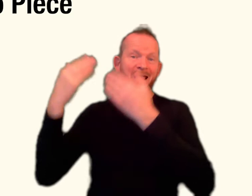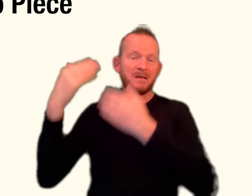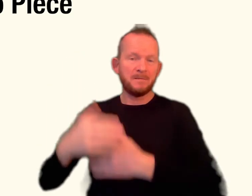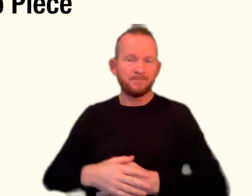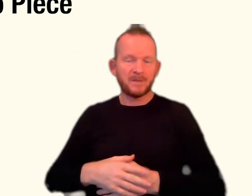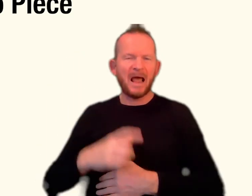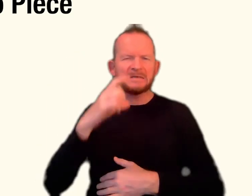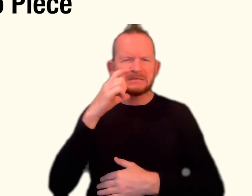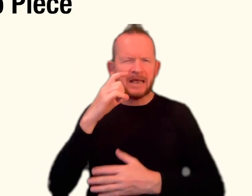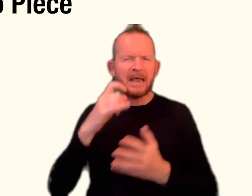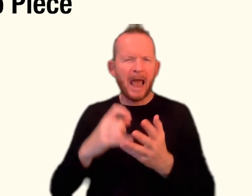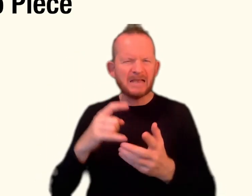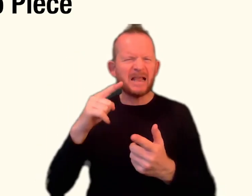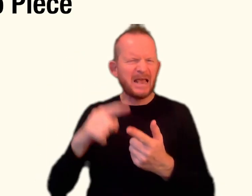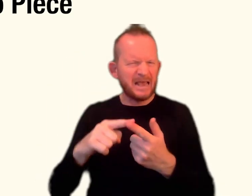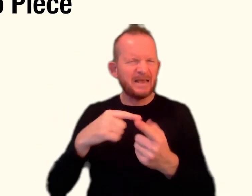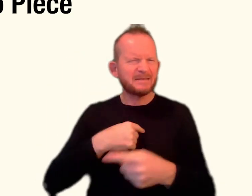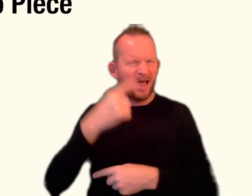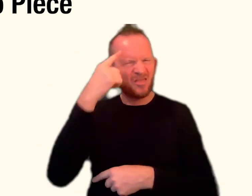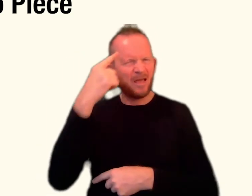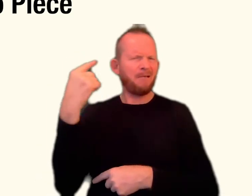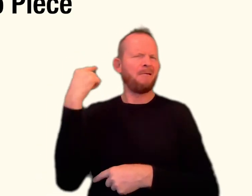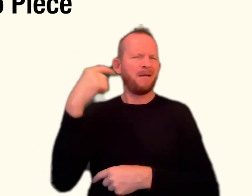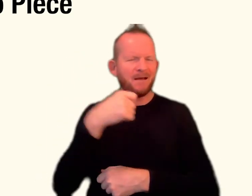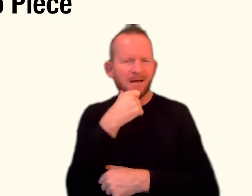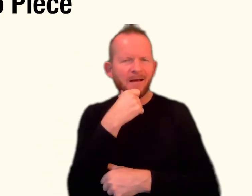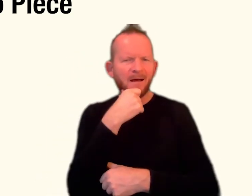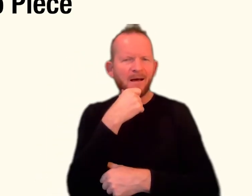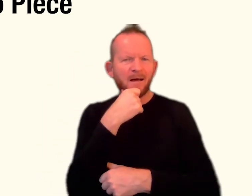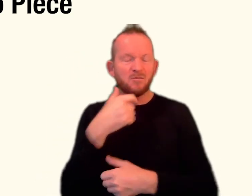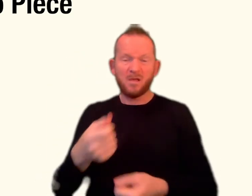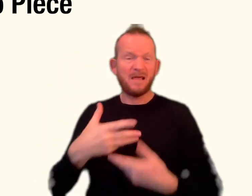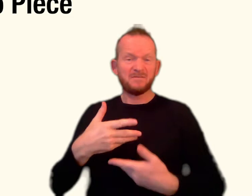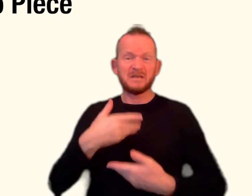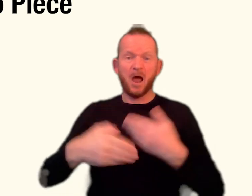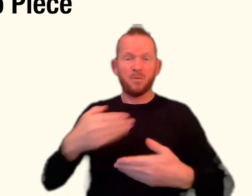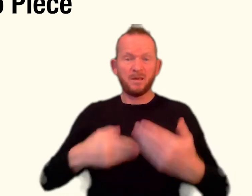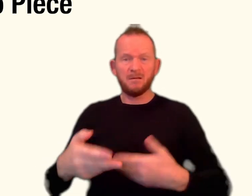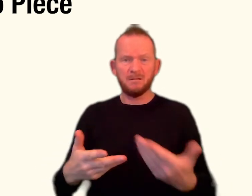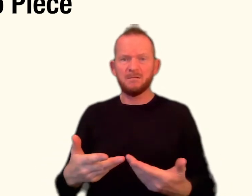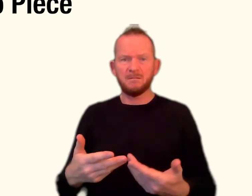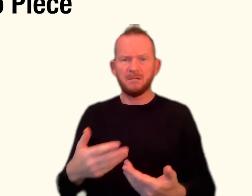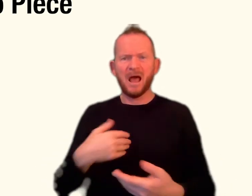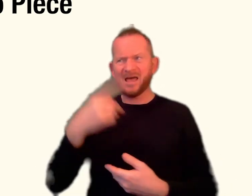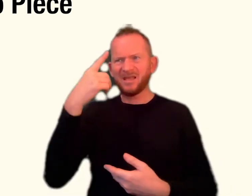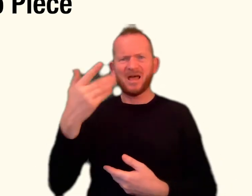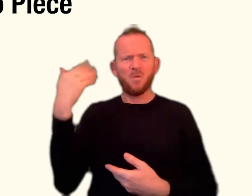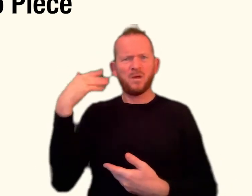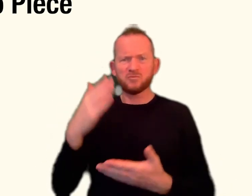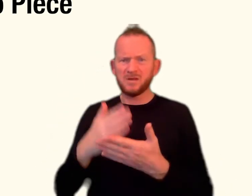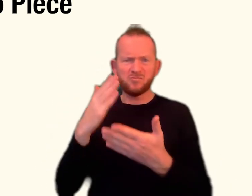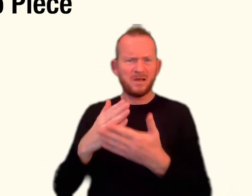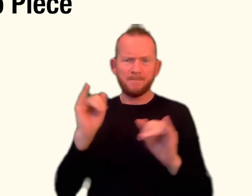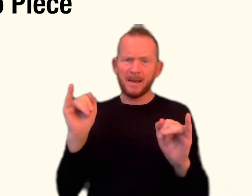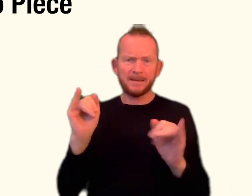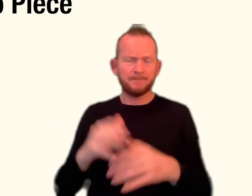was CSEs. So it was just like, we were just left to get on with it. And I think that was really, really